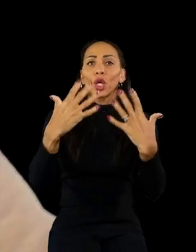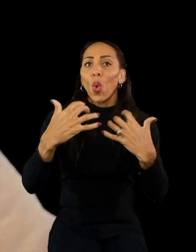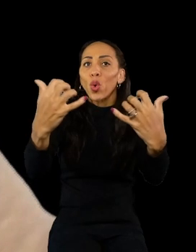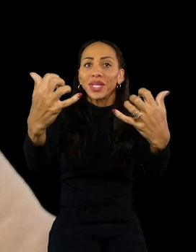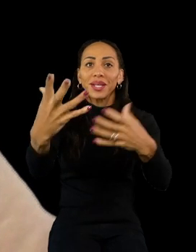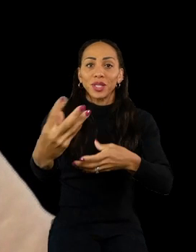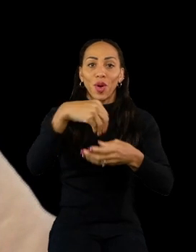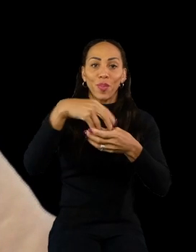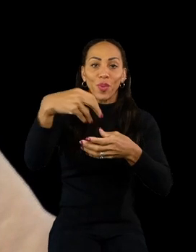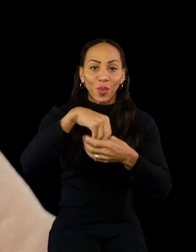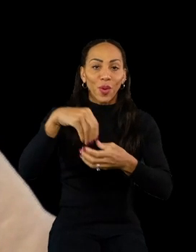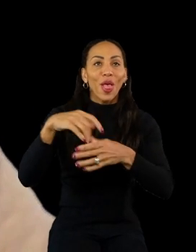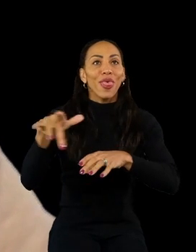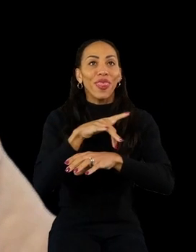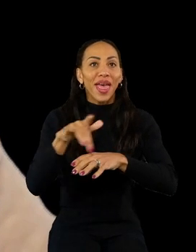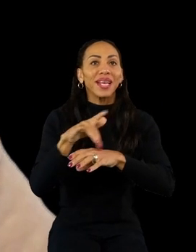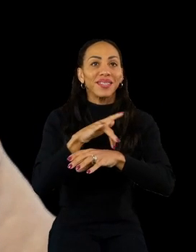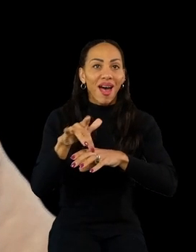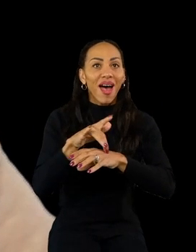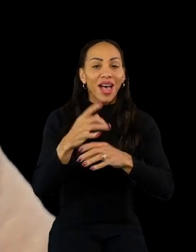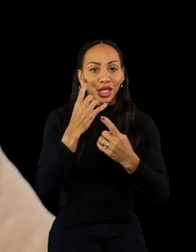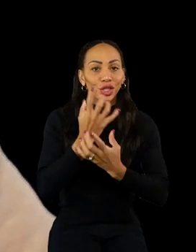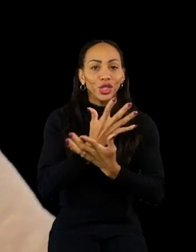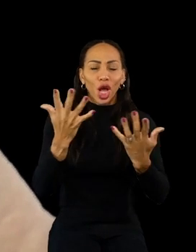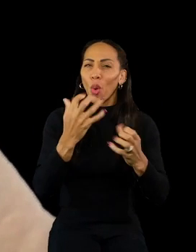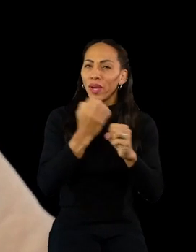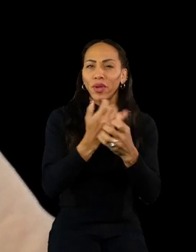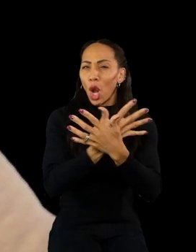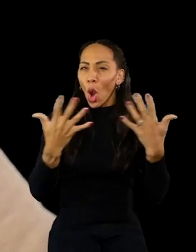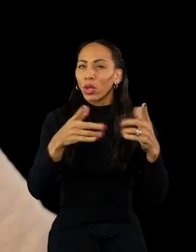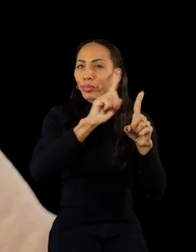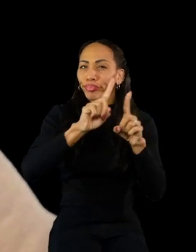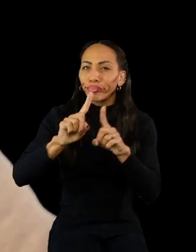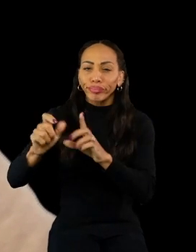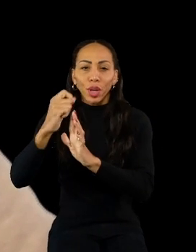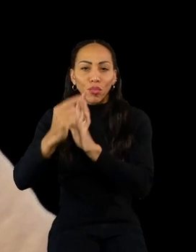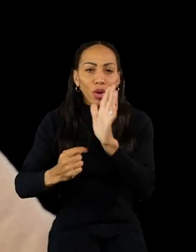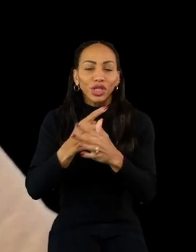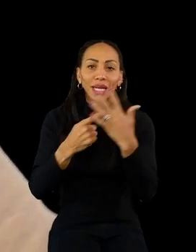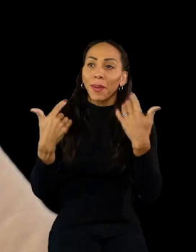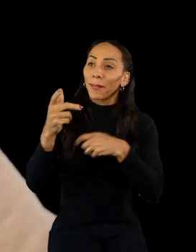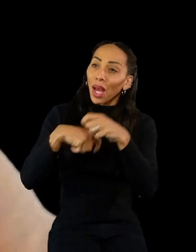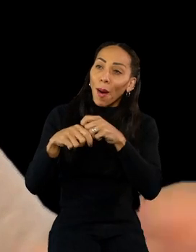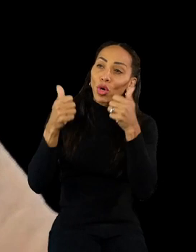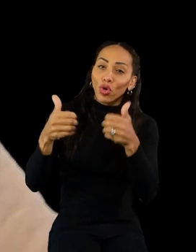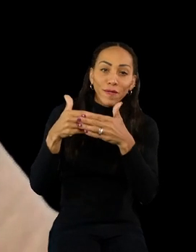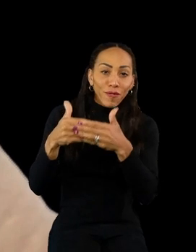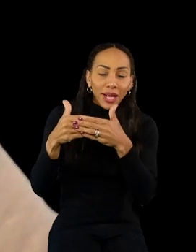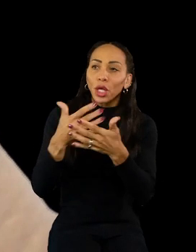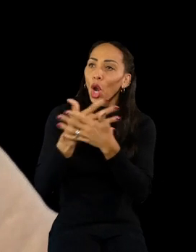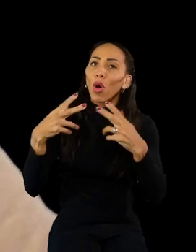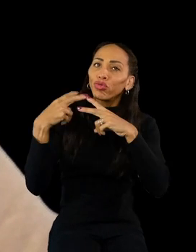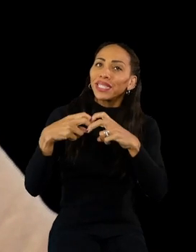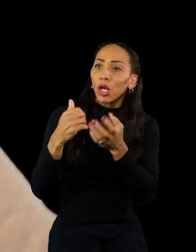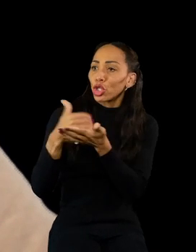sort of audience participation theatre piece. And then we've done various other projects, and we've been good